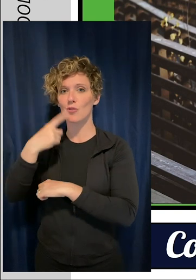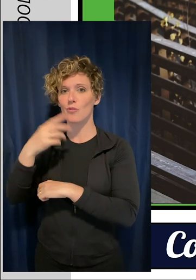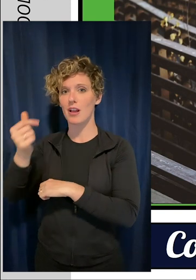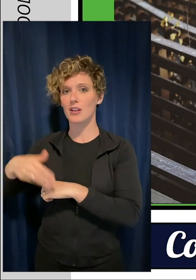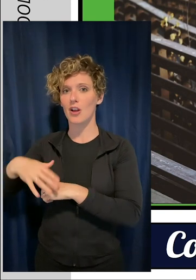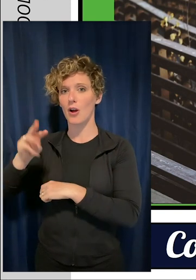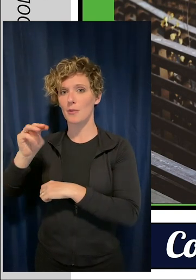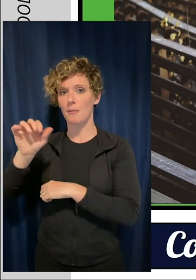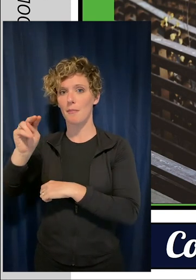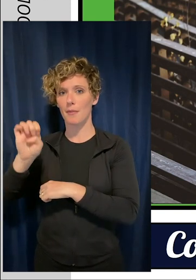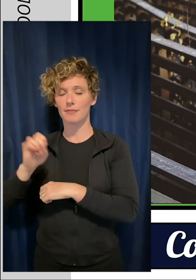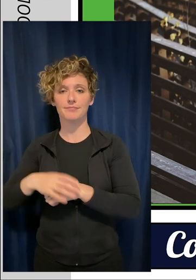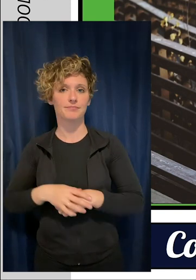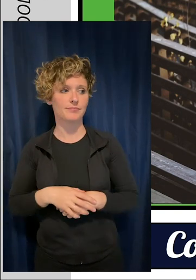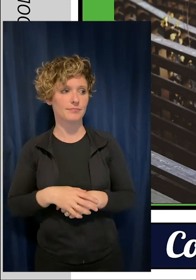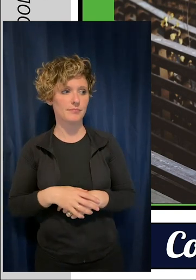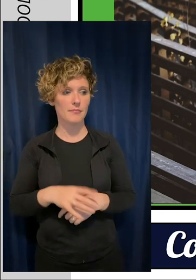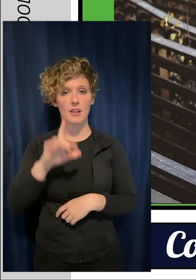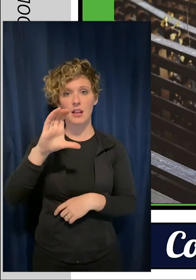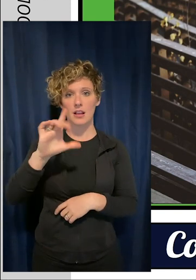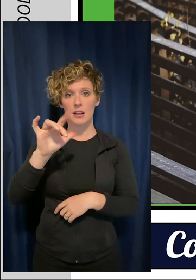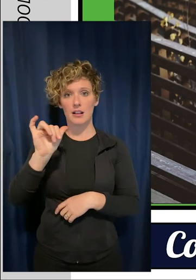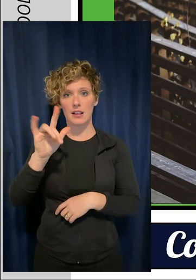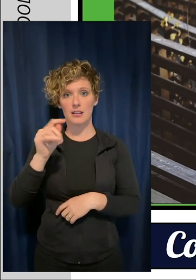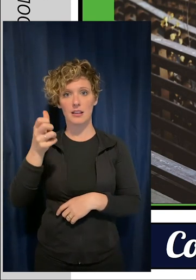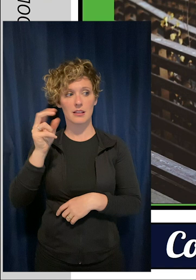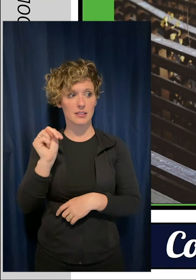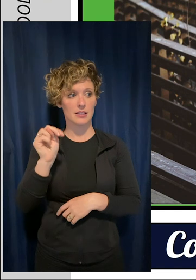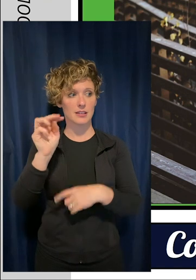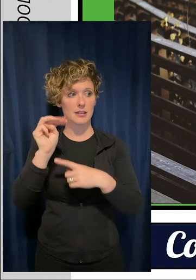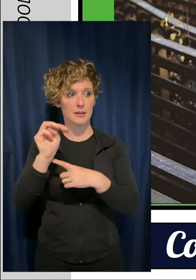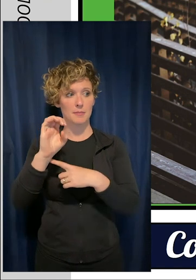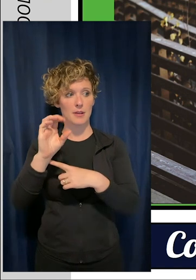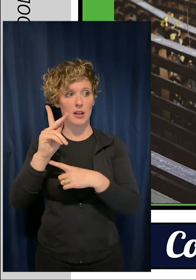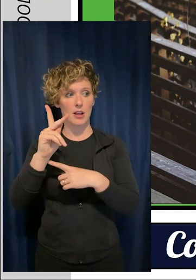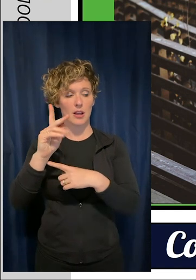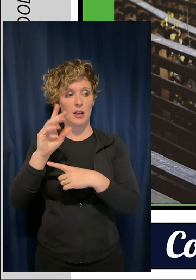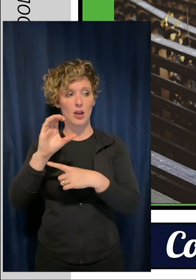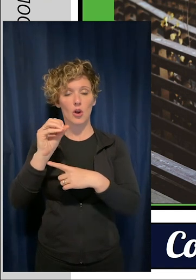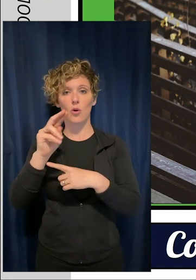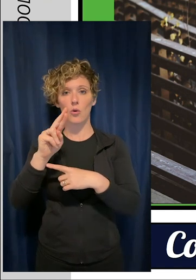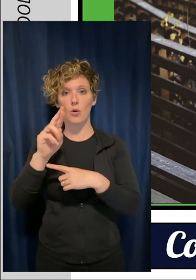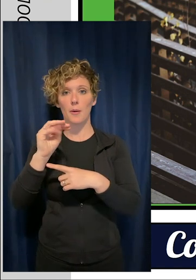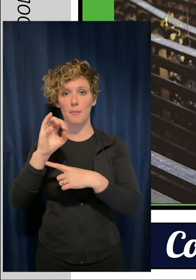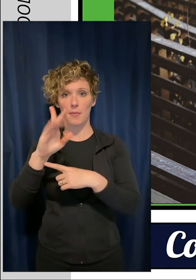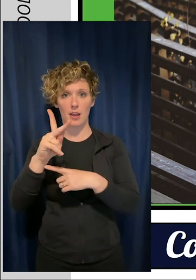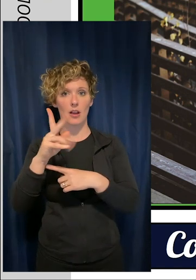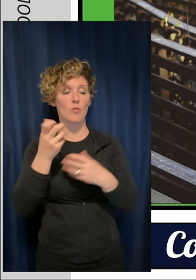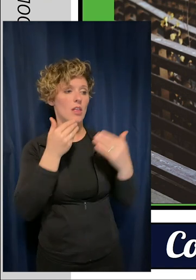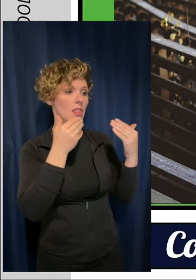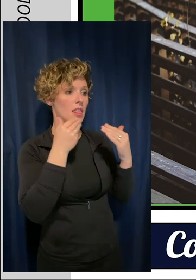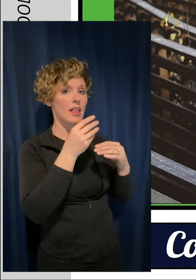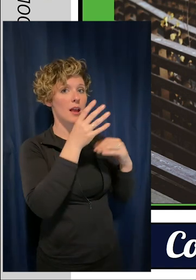Clayton McCormick. He would like to thank his mom and dad, Kelsey and Nadia, and Mrs. Doss for putting him in his place and